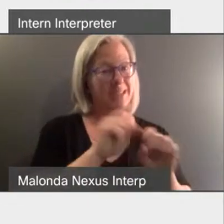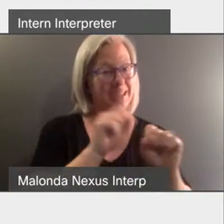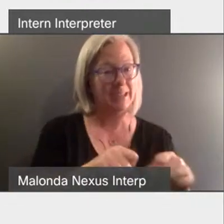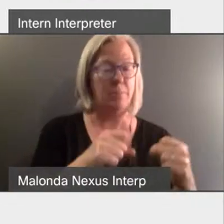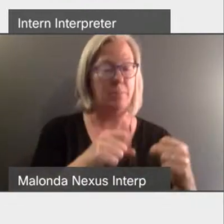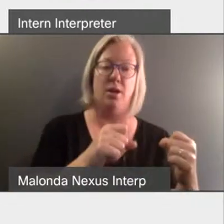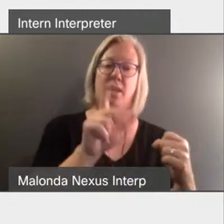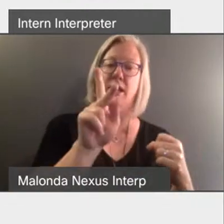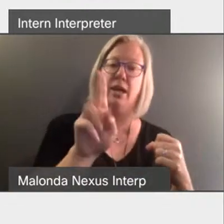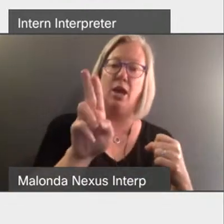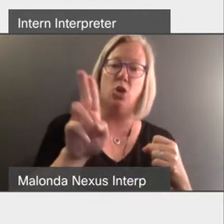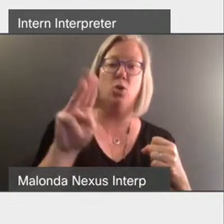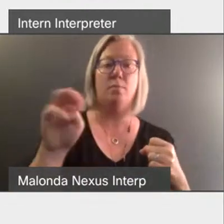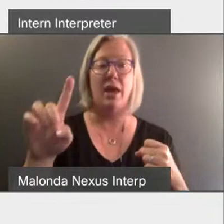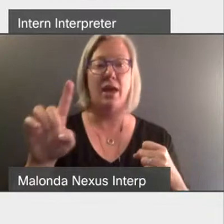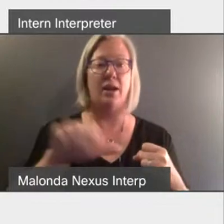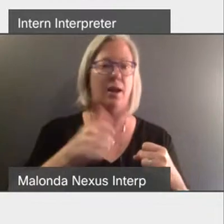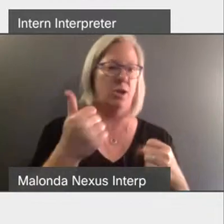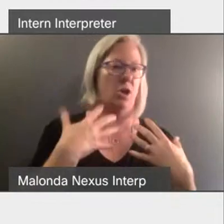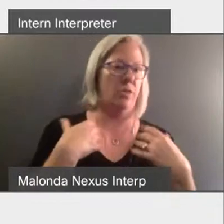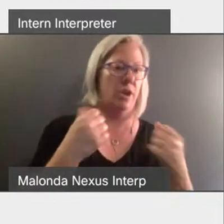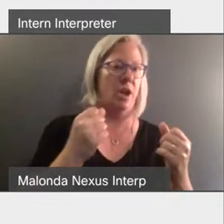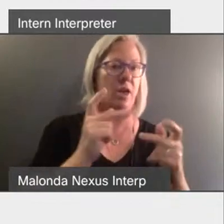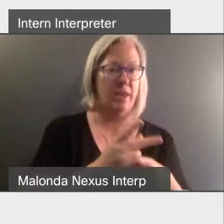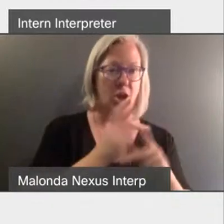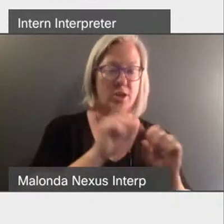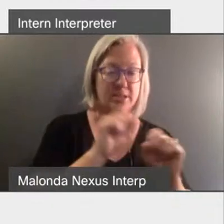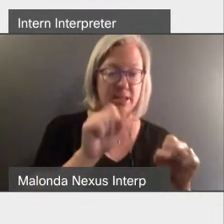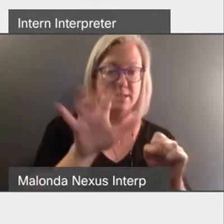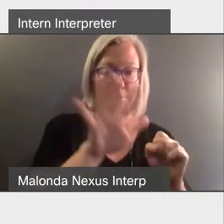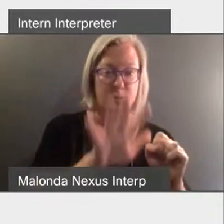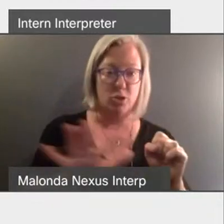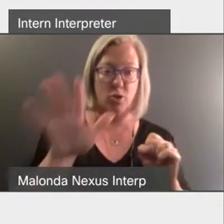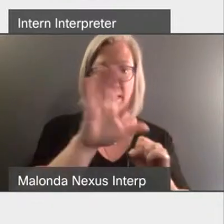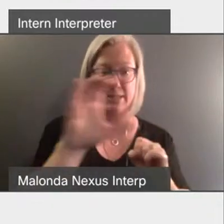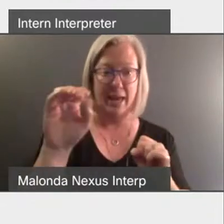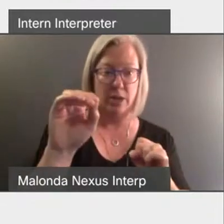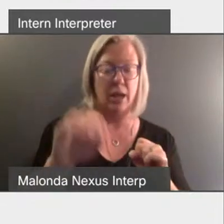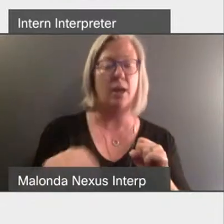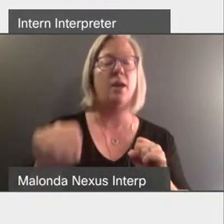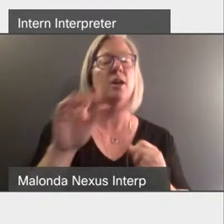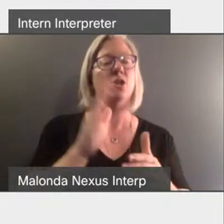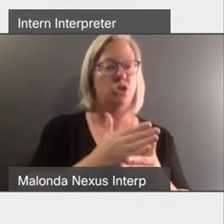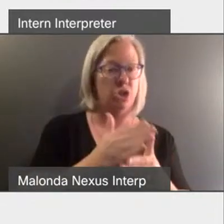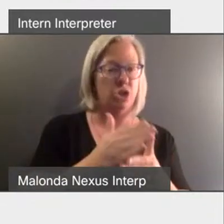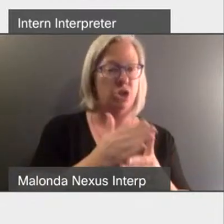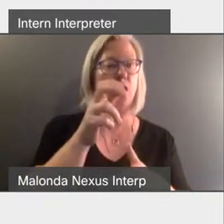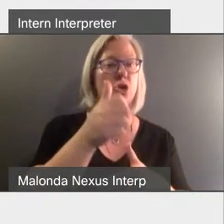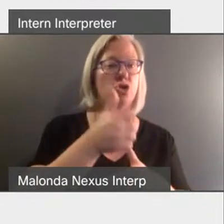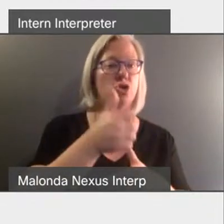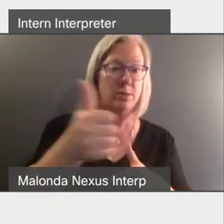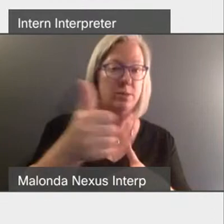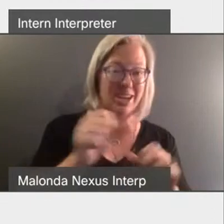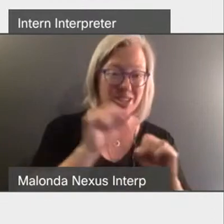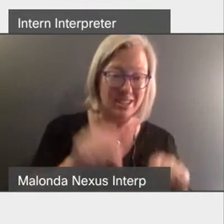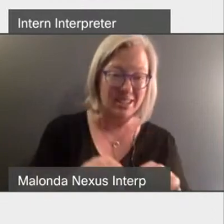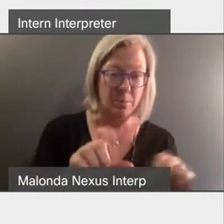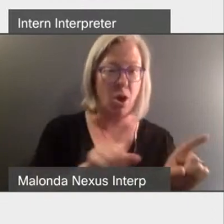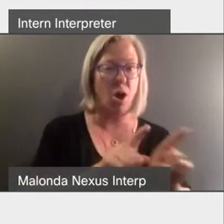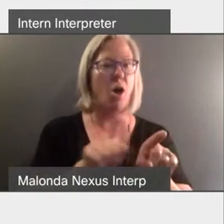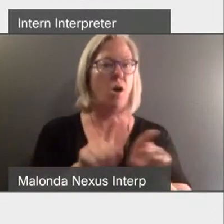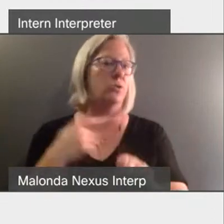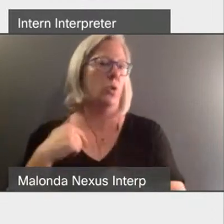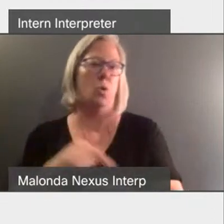Med, other healthcare systems across the county. We share transportation systems, and we all know